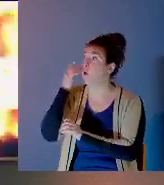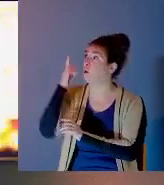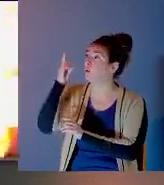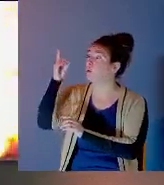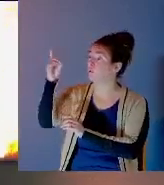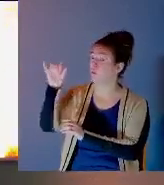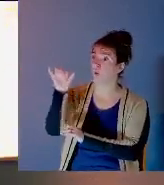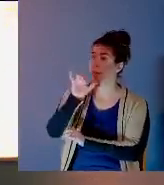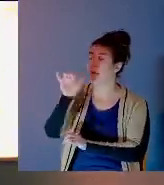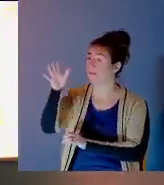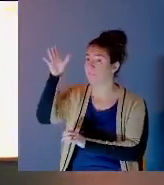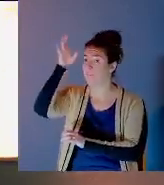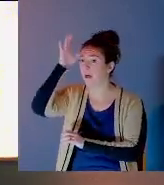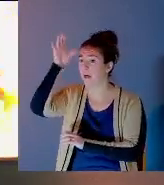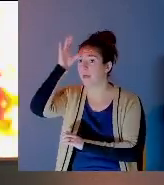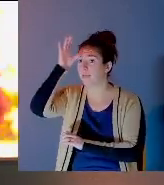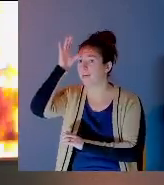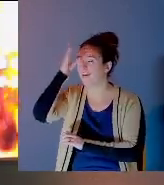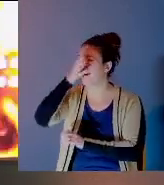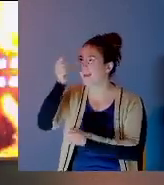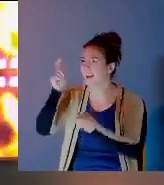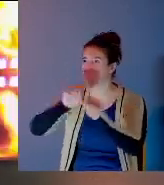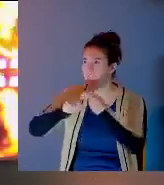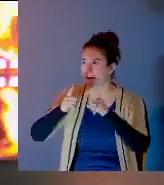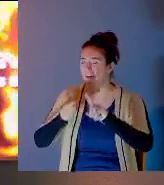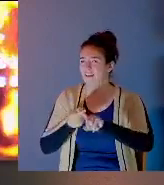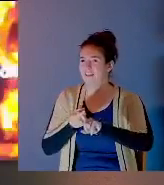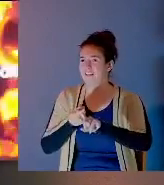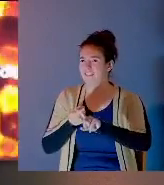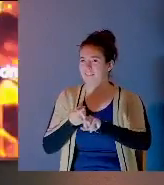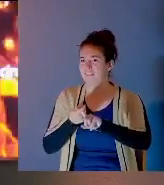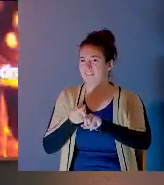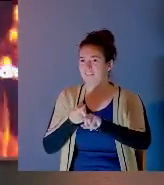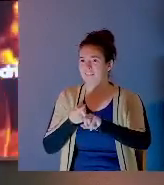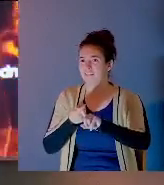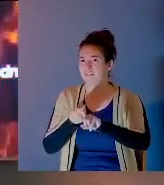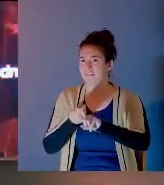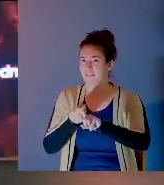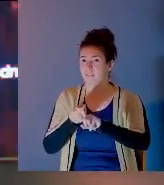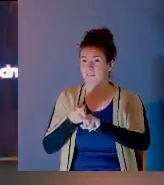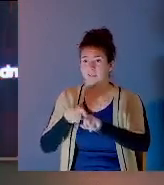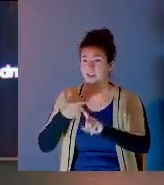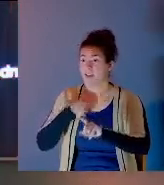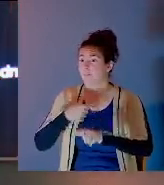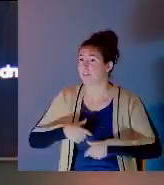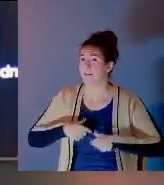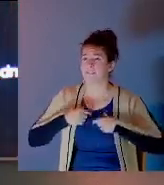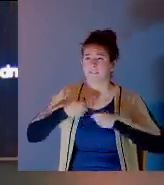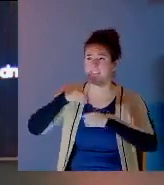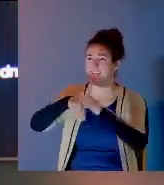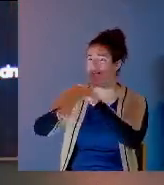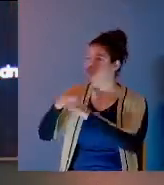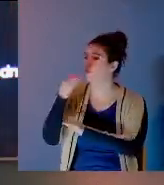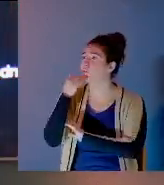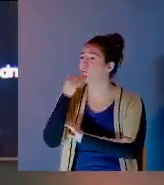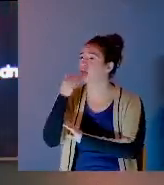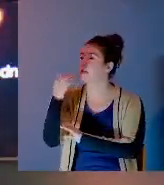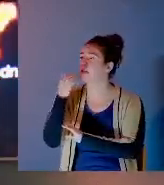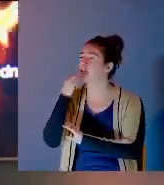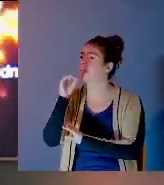as a friend. And I have lived in the goodness